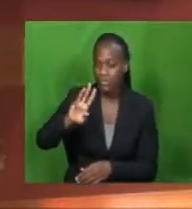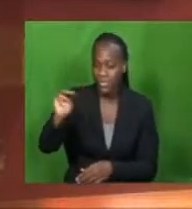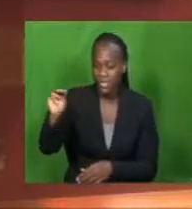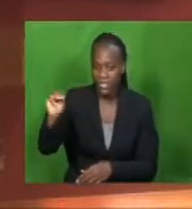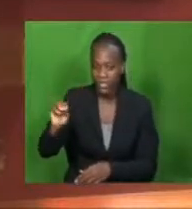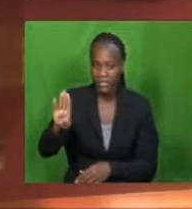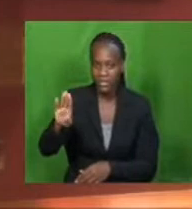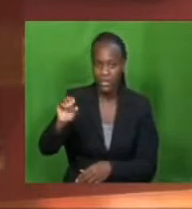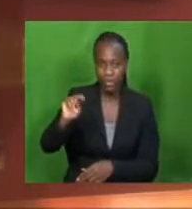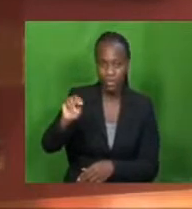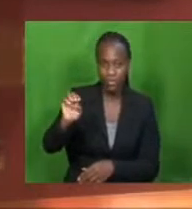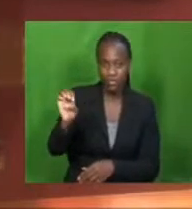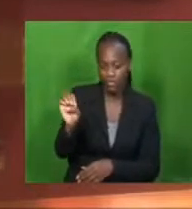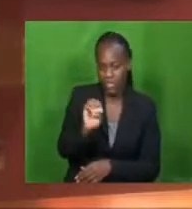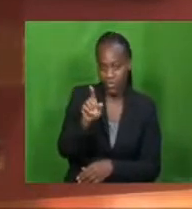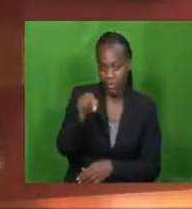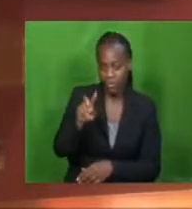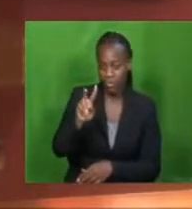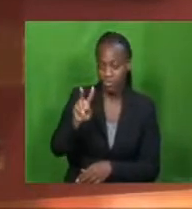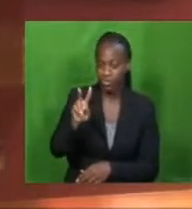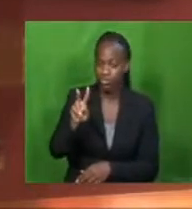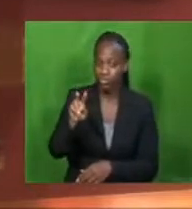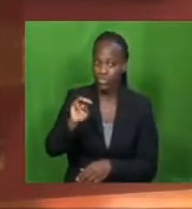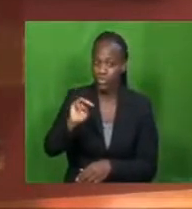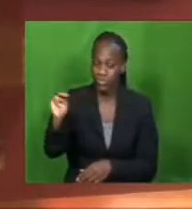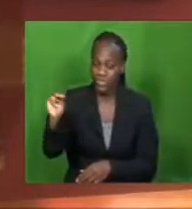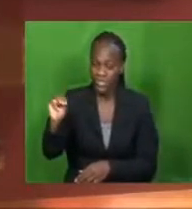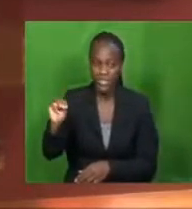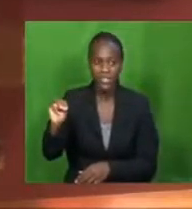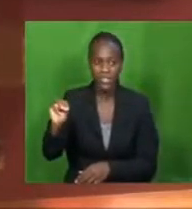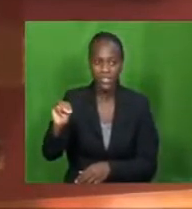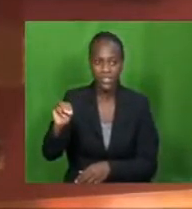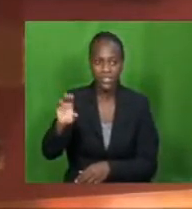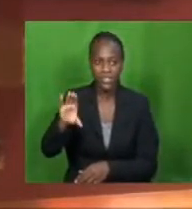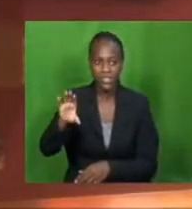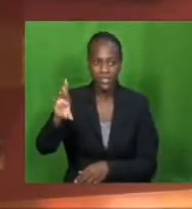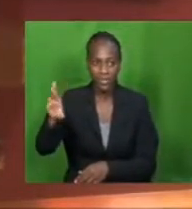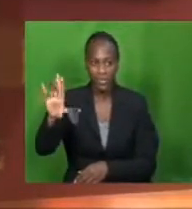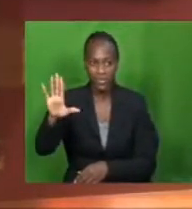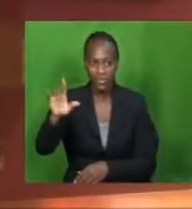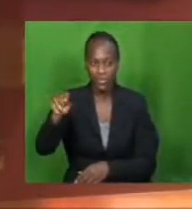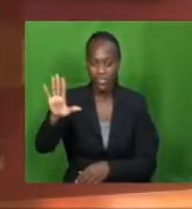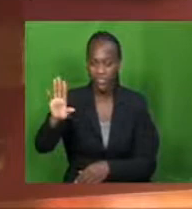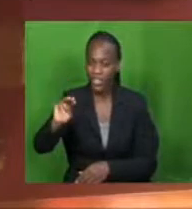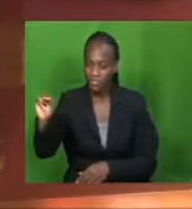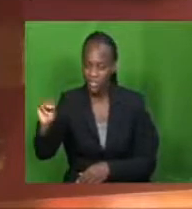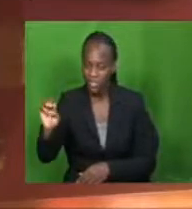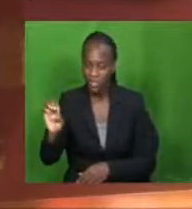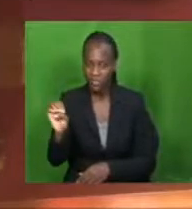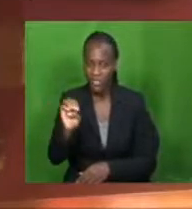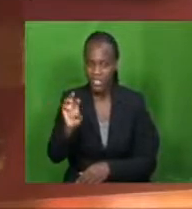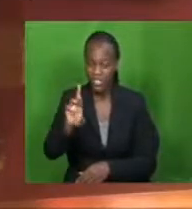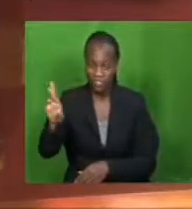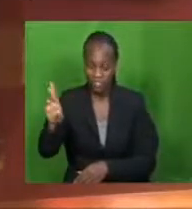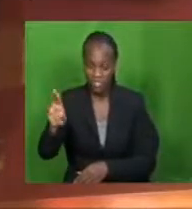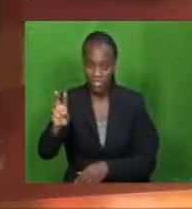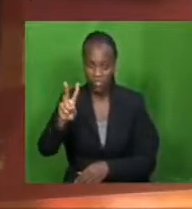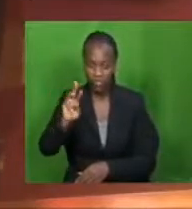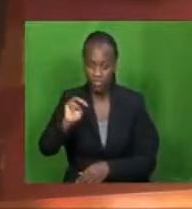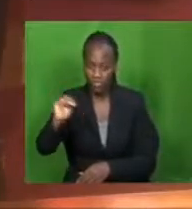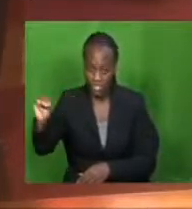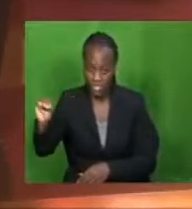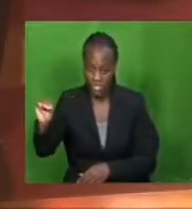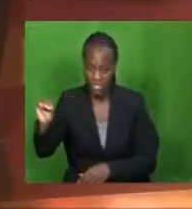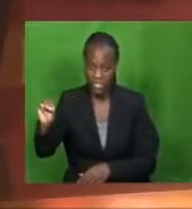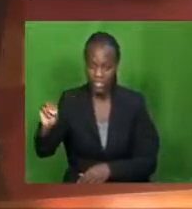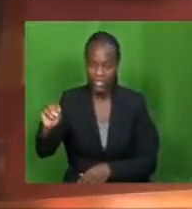East, 1.2 million seedlings. Central region, 1.5 million seedlings. Eastern region, 2 million